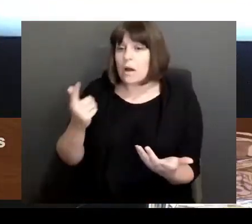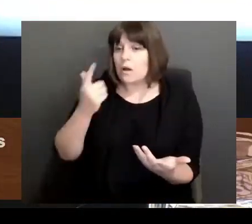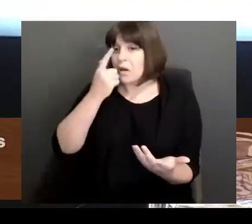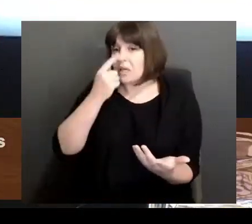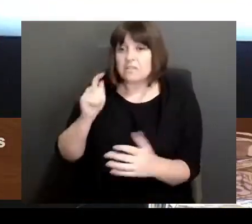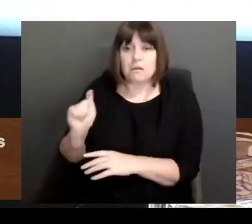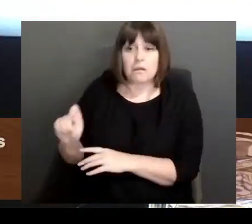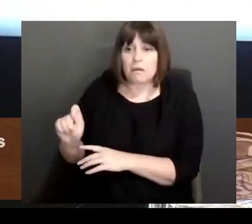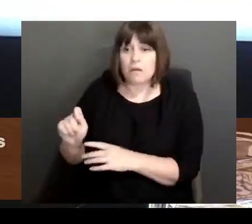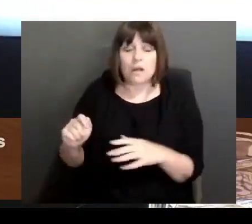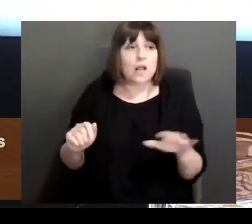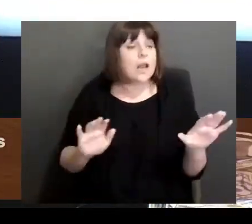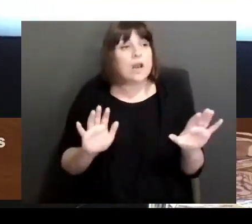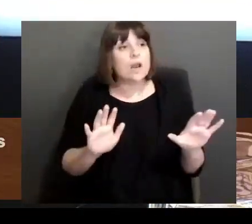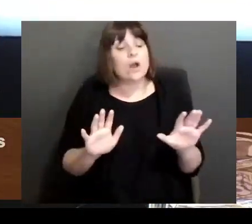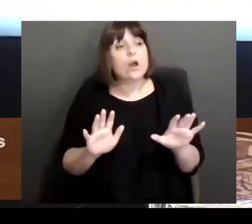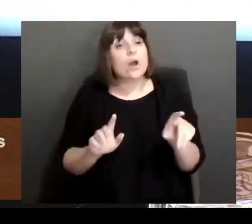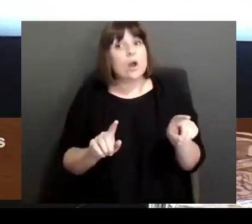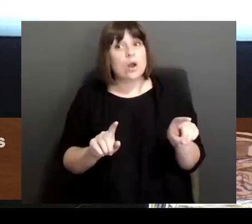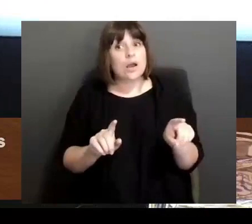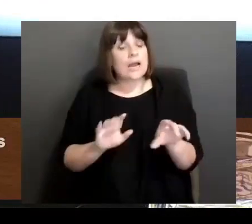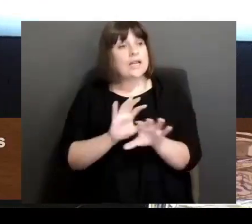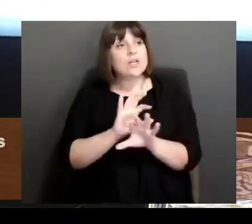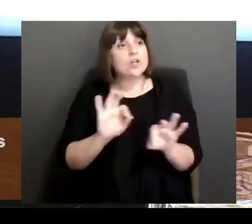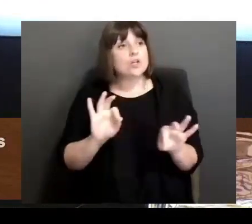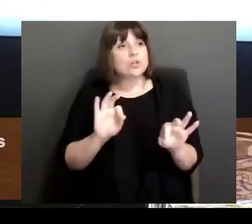it won't be just an input. I mean,